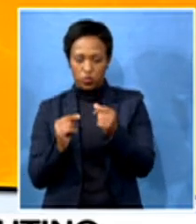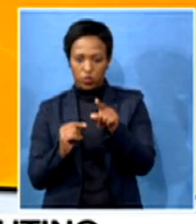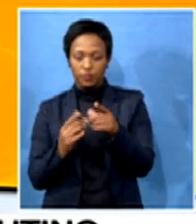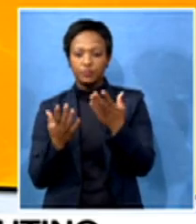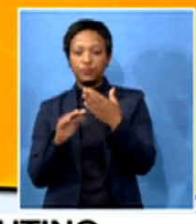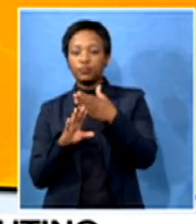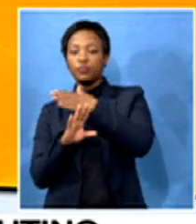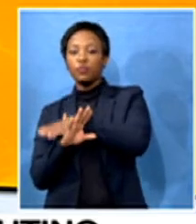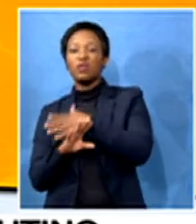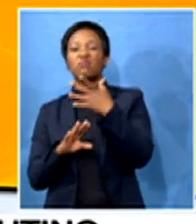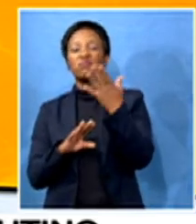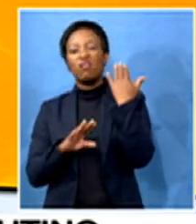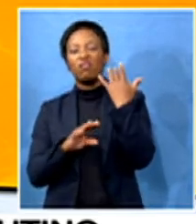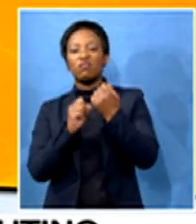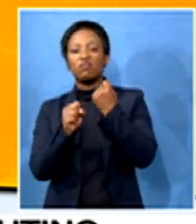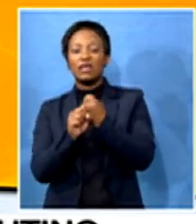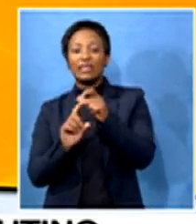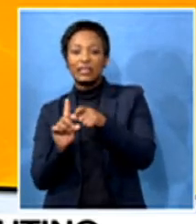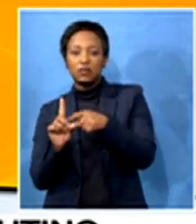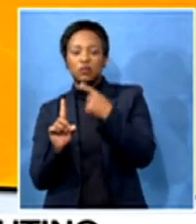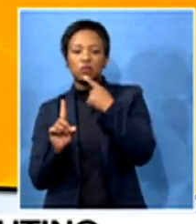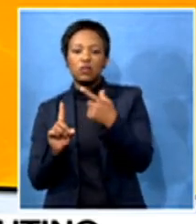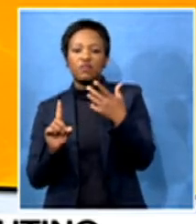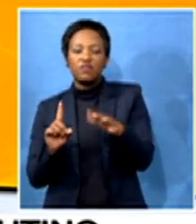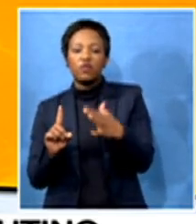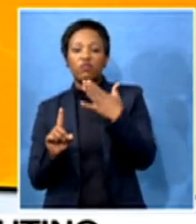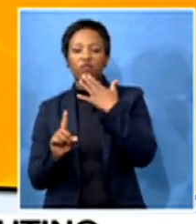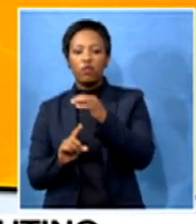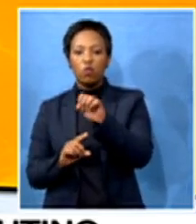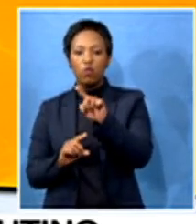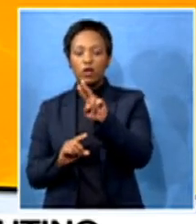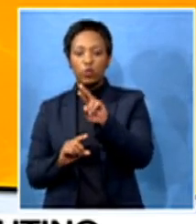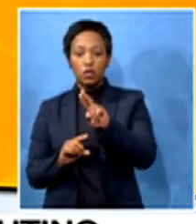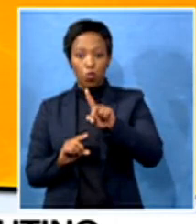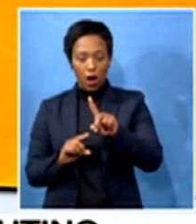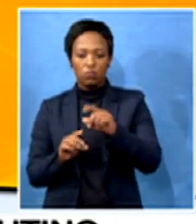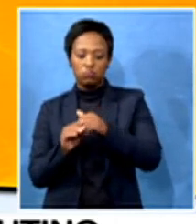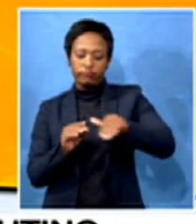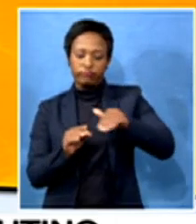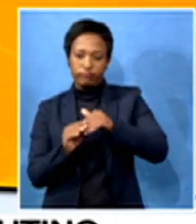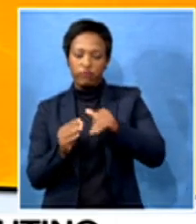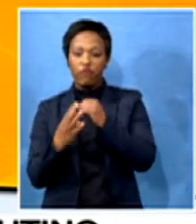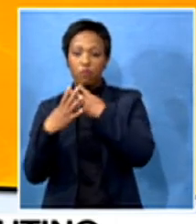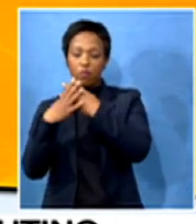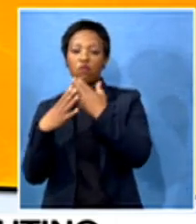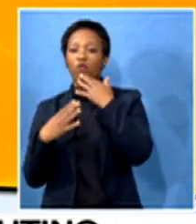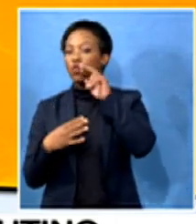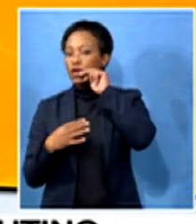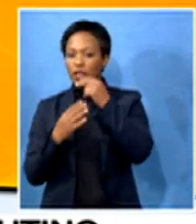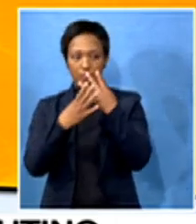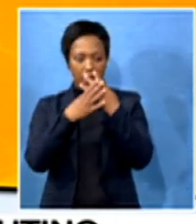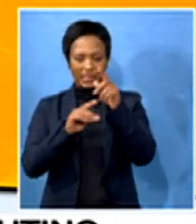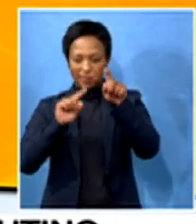Orija says that her organization has secured the release of 121 inmates from across Nigerian prisons free